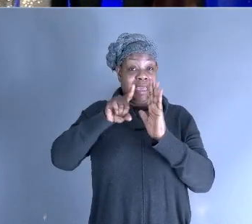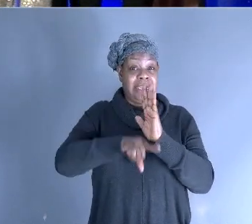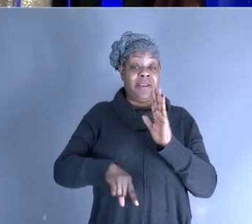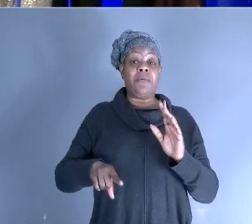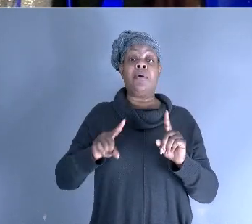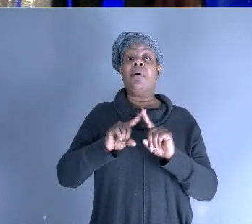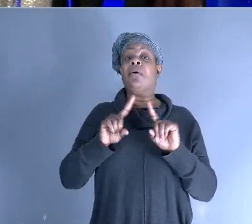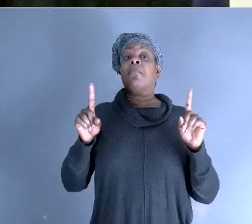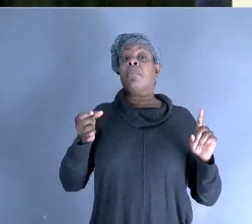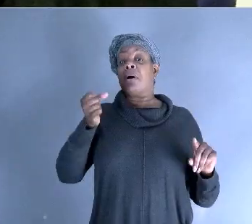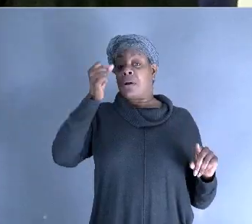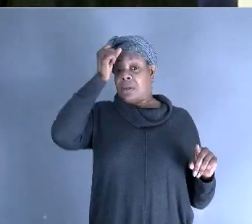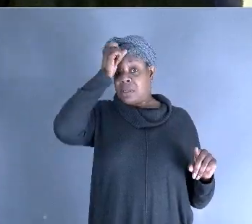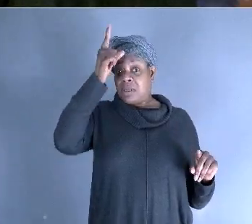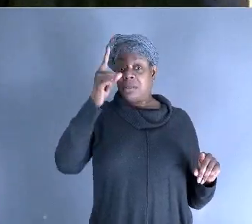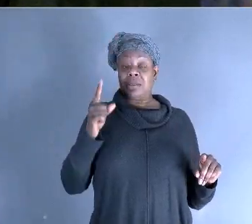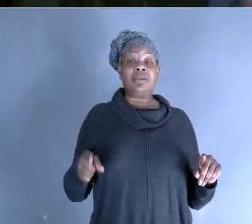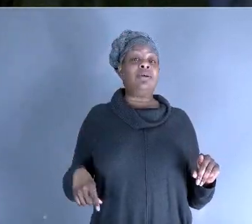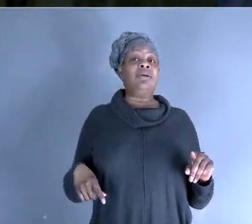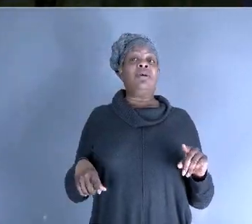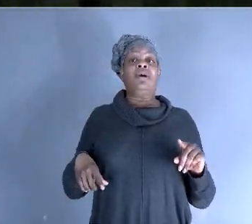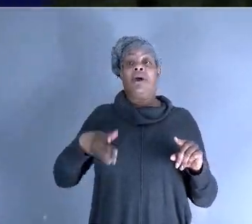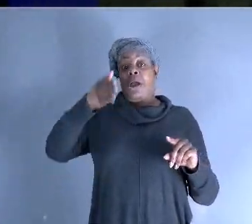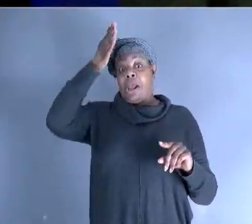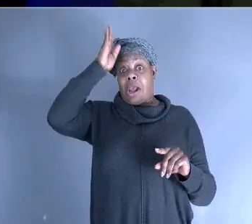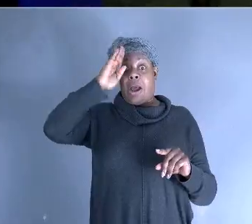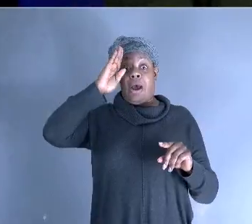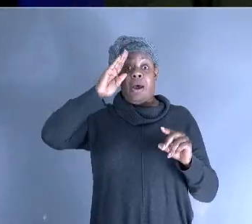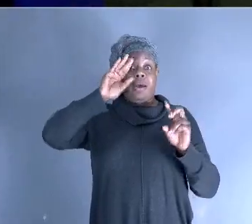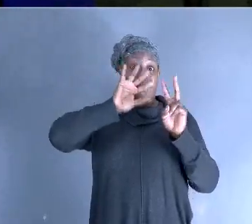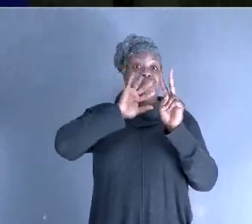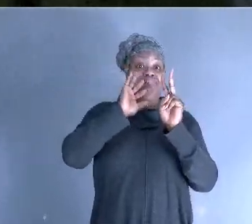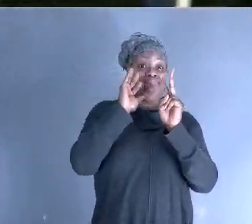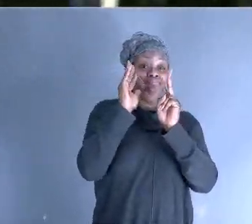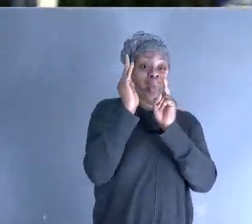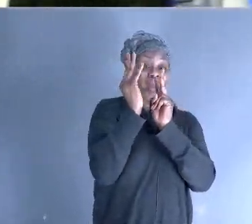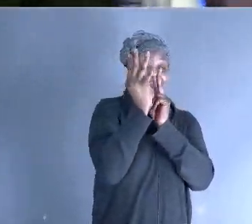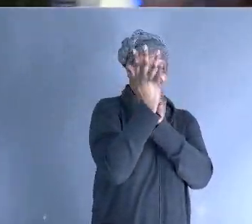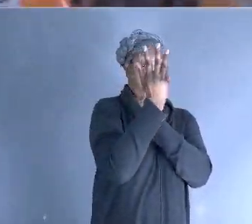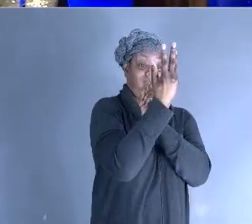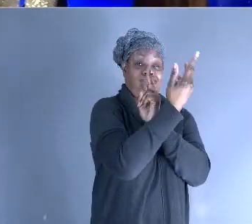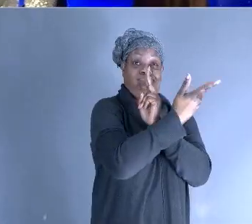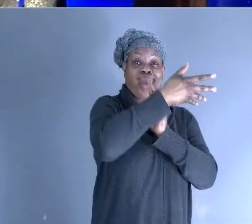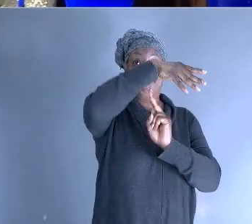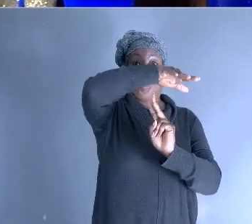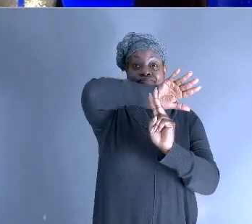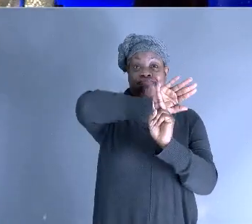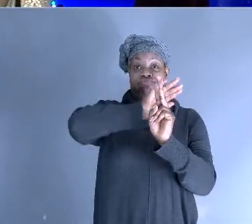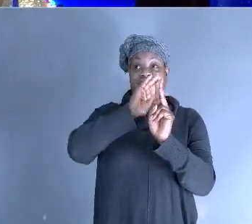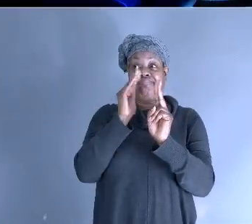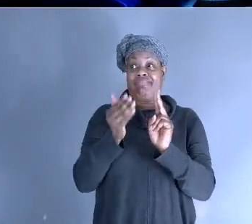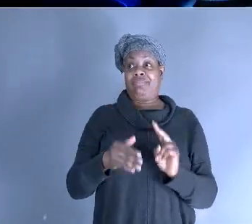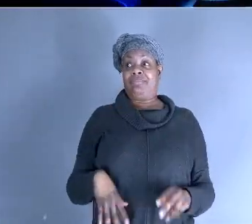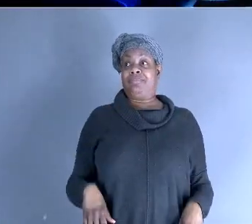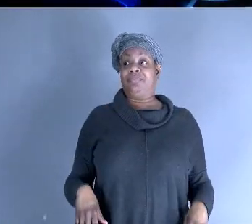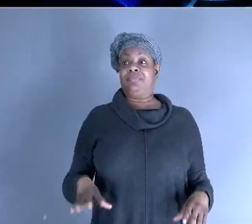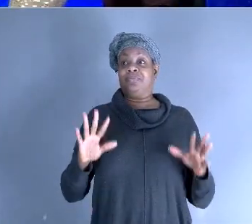as you're surrounded and insulated by God that's all that you need. Can you give God some praise?